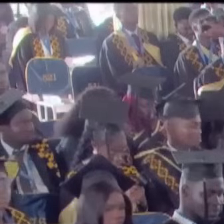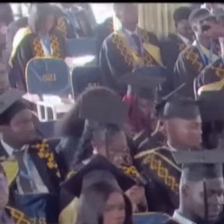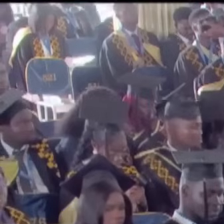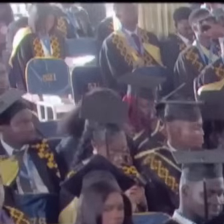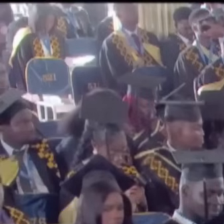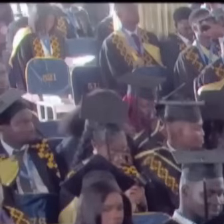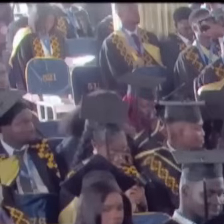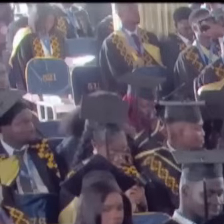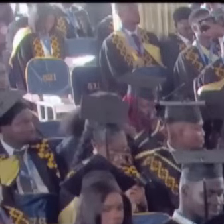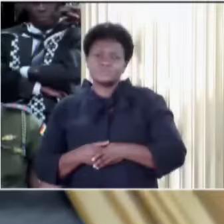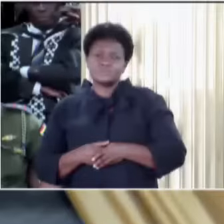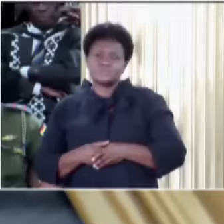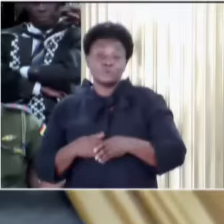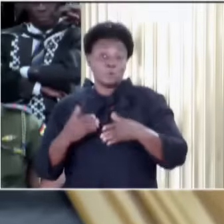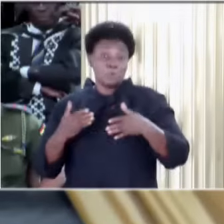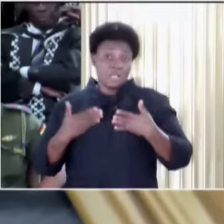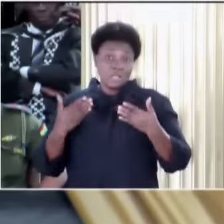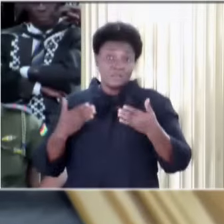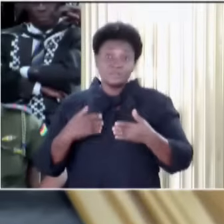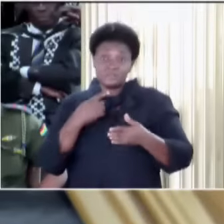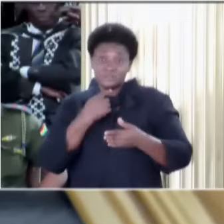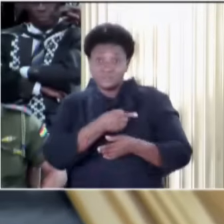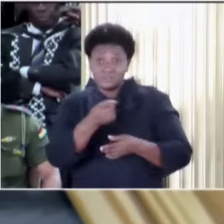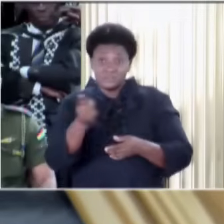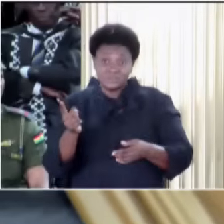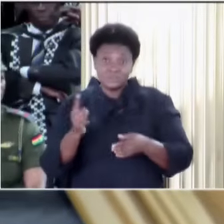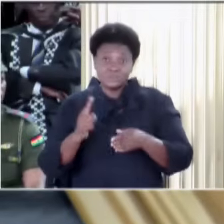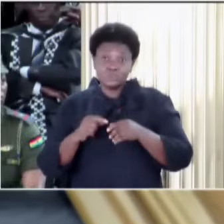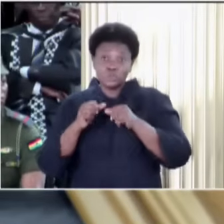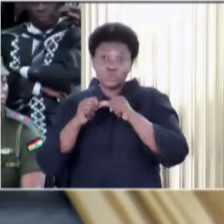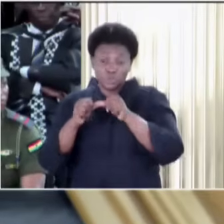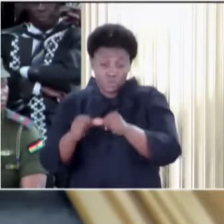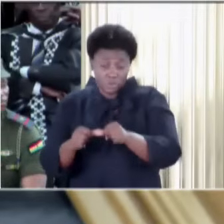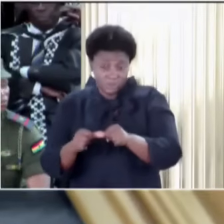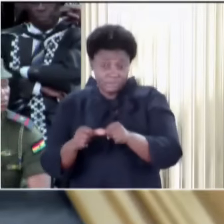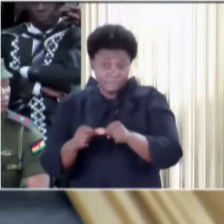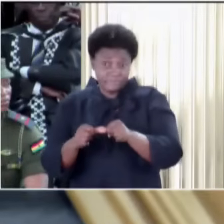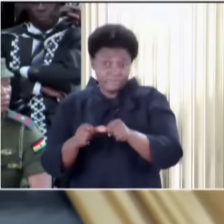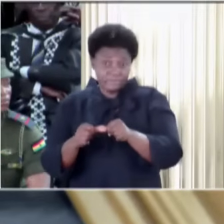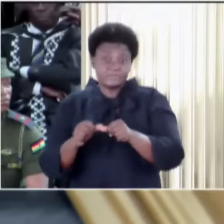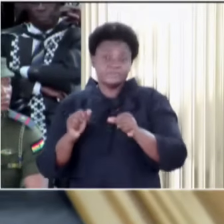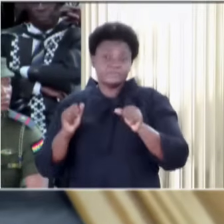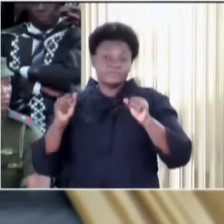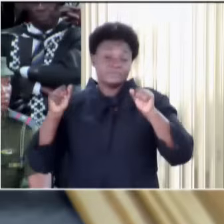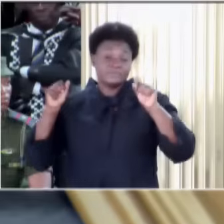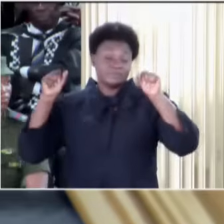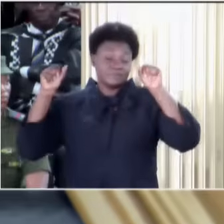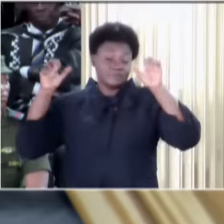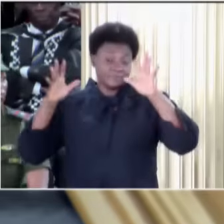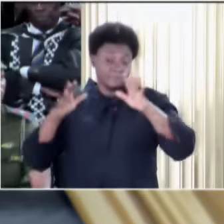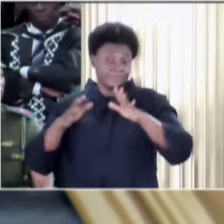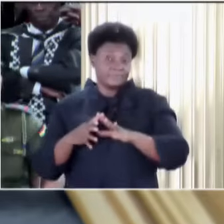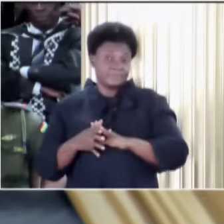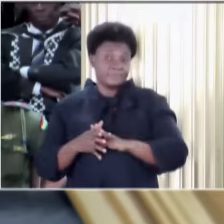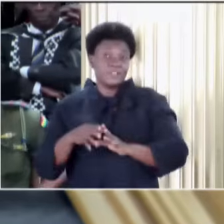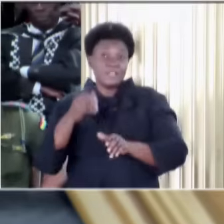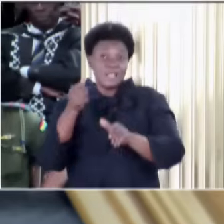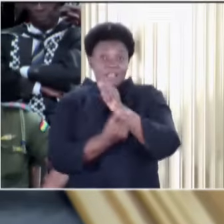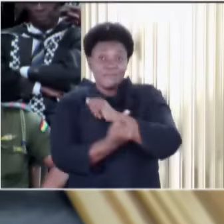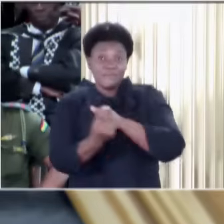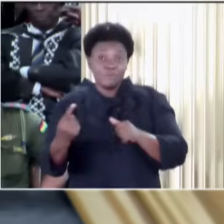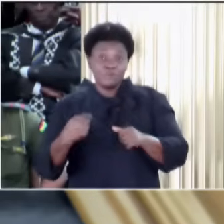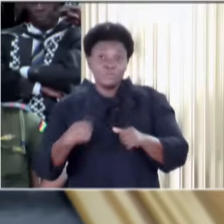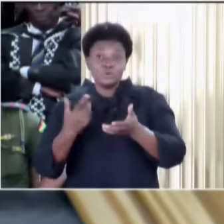I'm happy to tell you that it continues when you get into the real world. Sacrifices. Now, everybody wants a